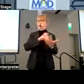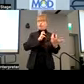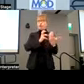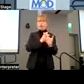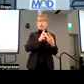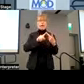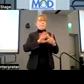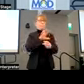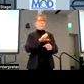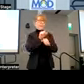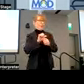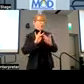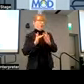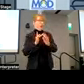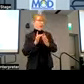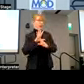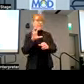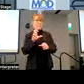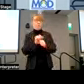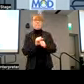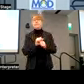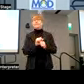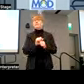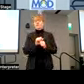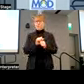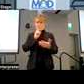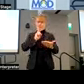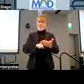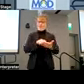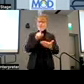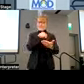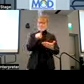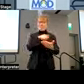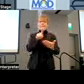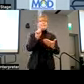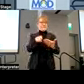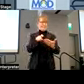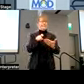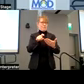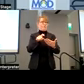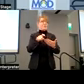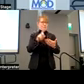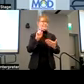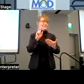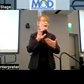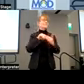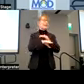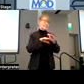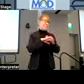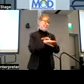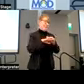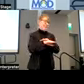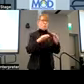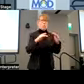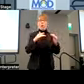appointments with us online. But we also recognize that we need to make this site digital accessible. And so I'm pleased to share that this